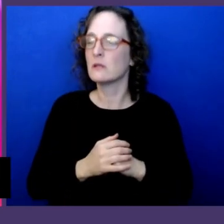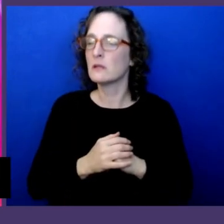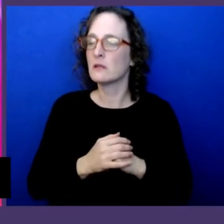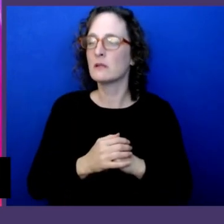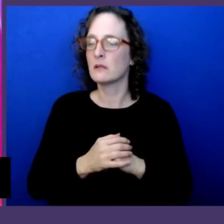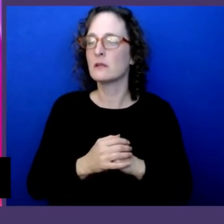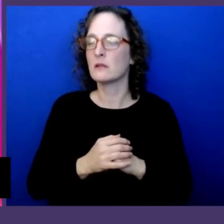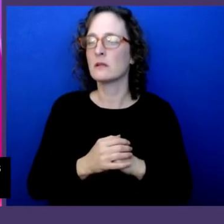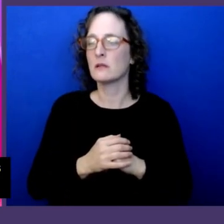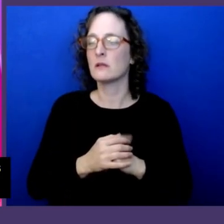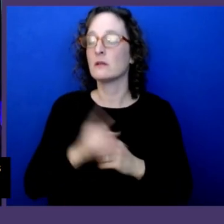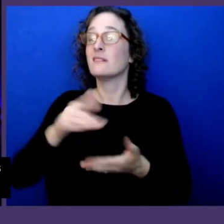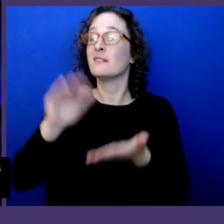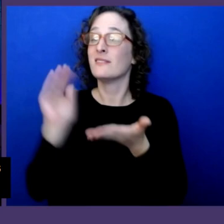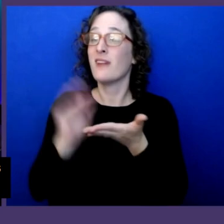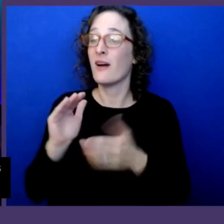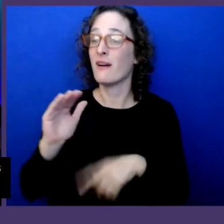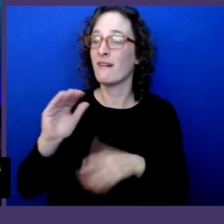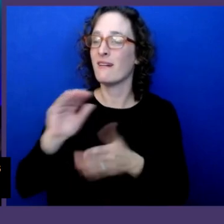prompts, and so on.